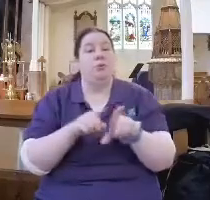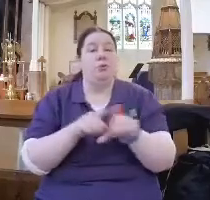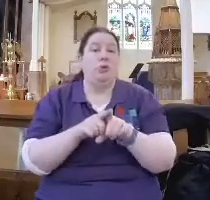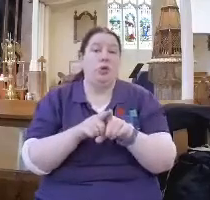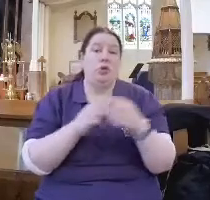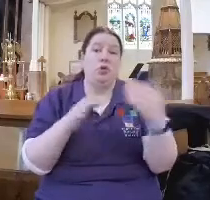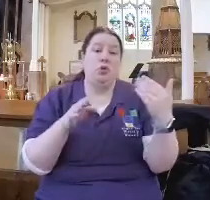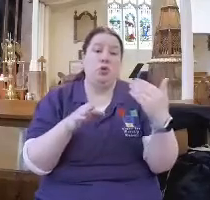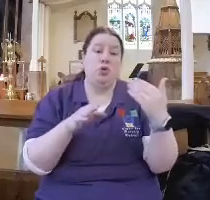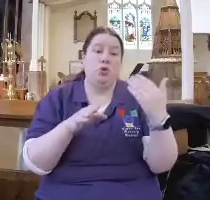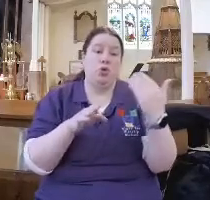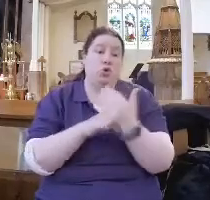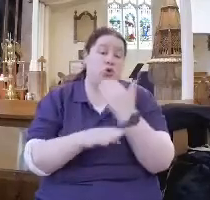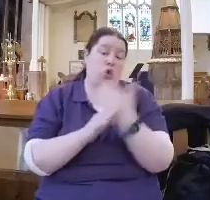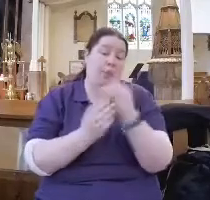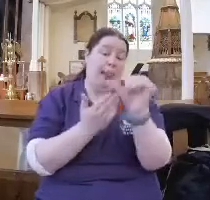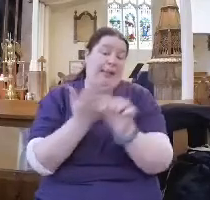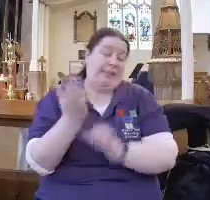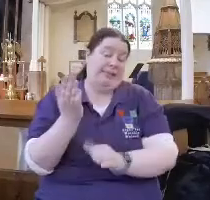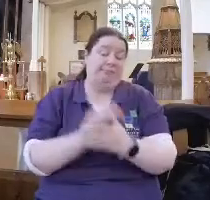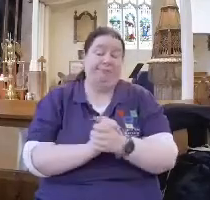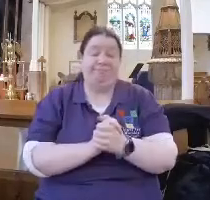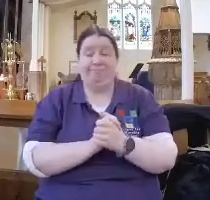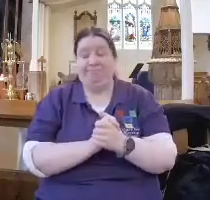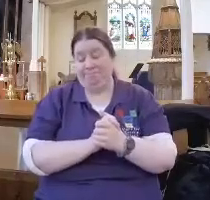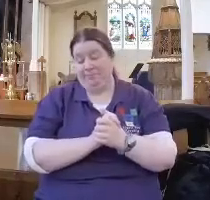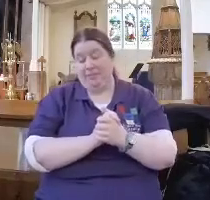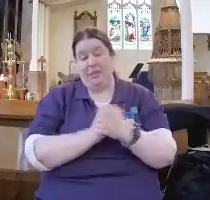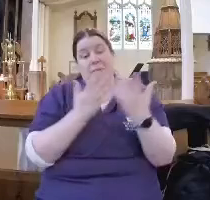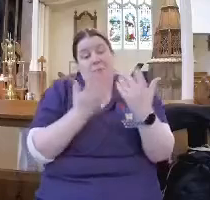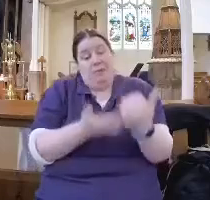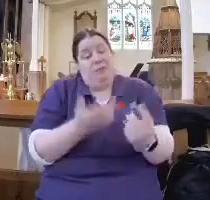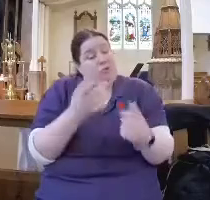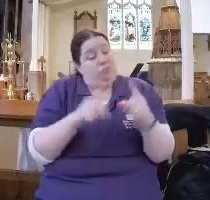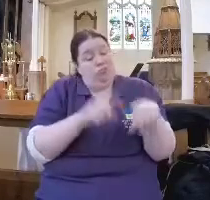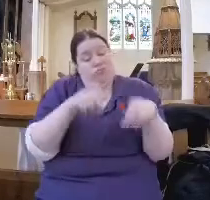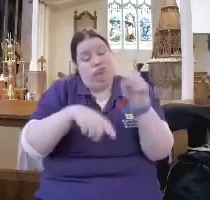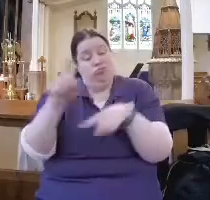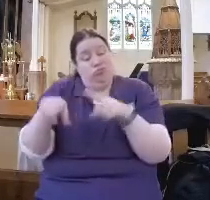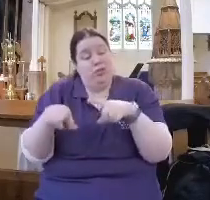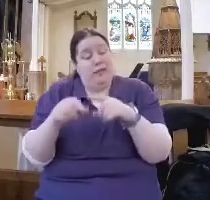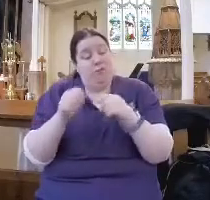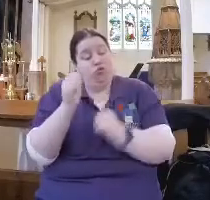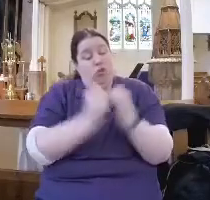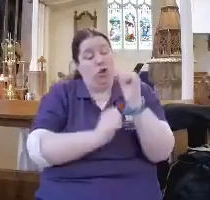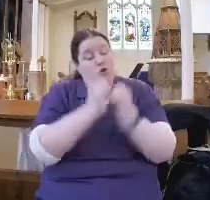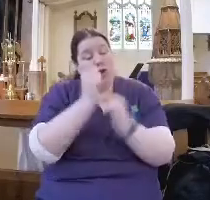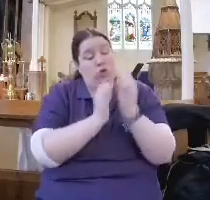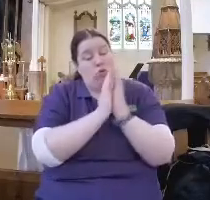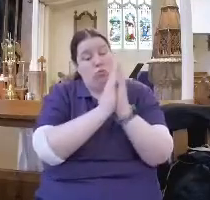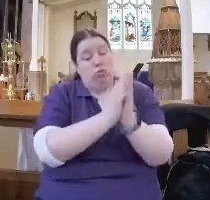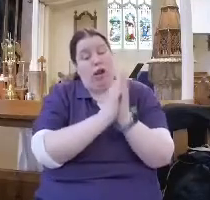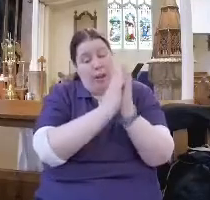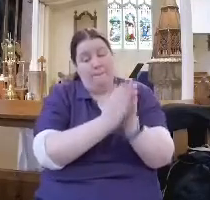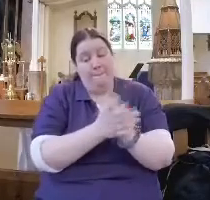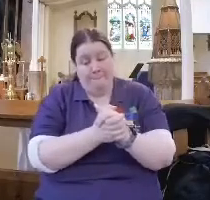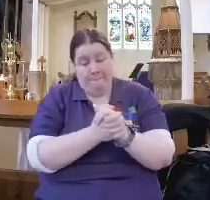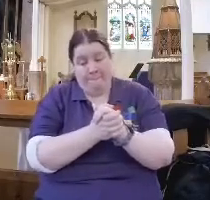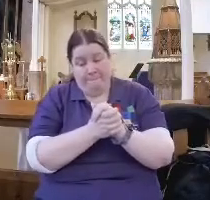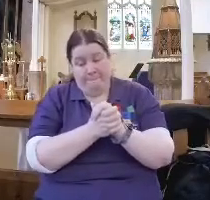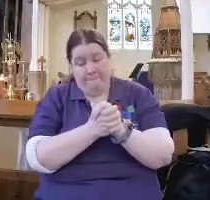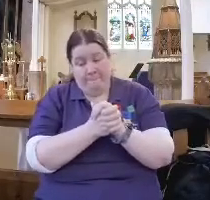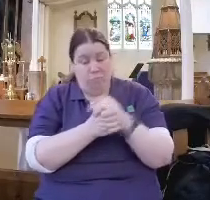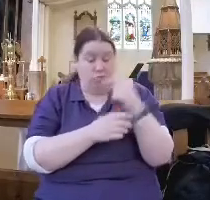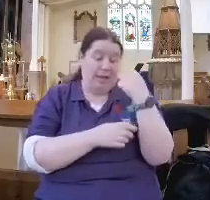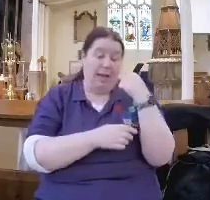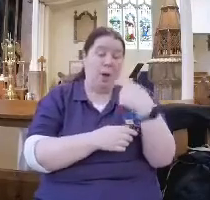call it, supplication, shopping list. So that gives a structure to your prayer time. Or another way I've heard people doing it is saying that